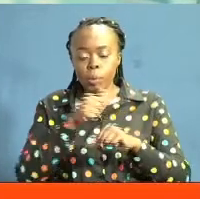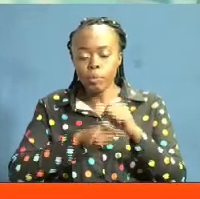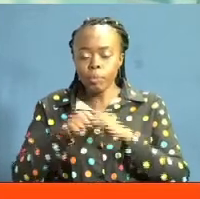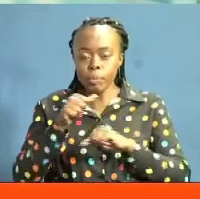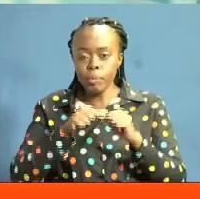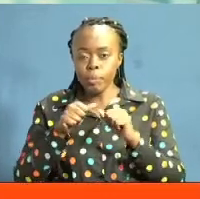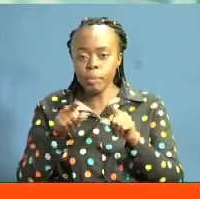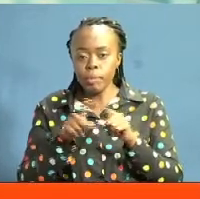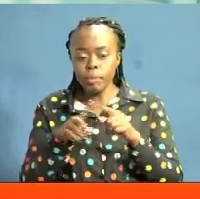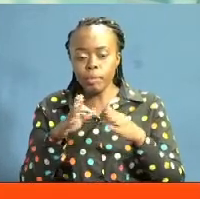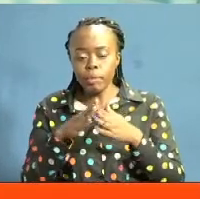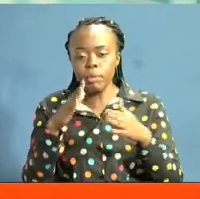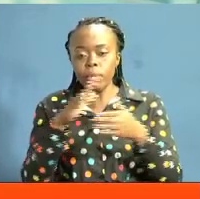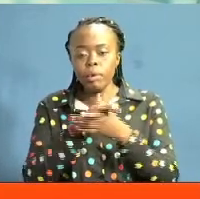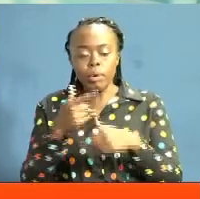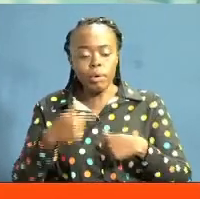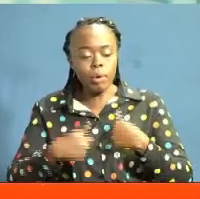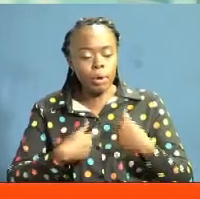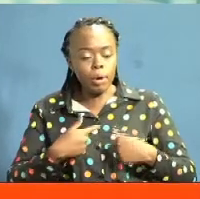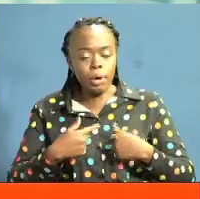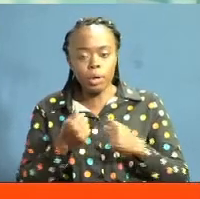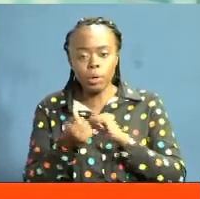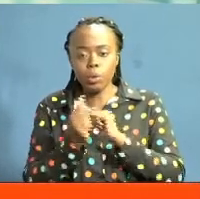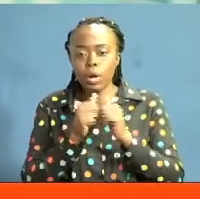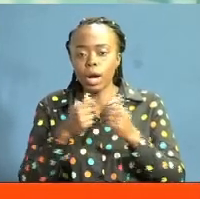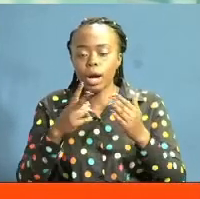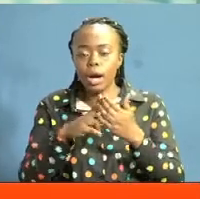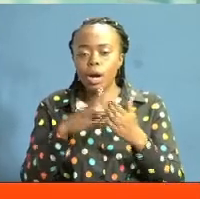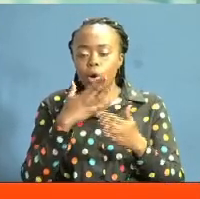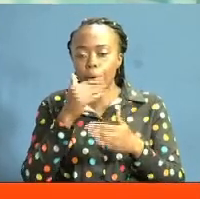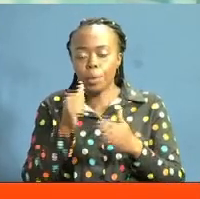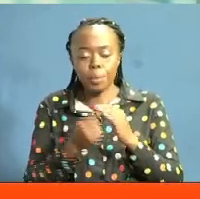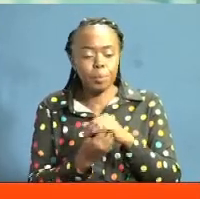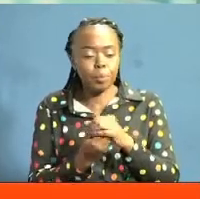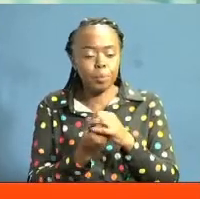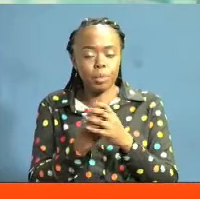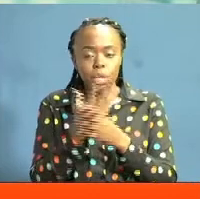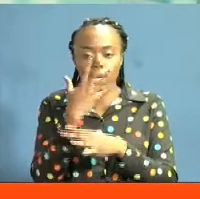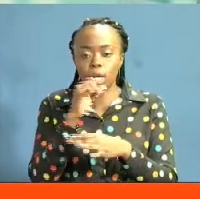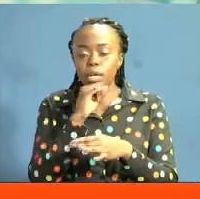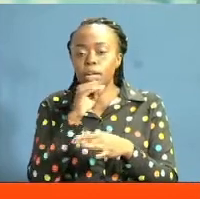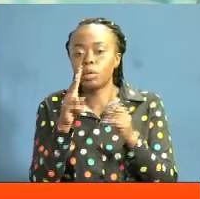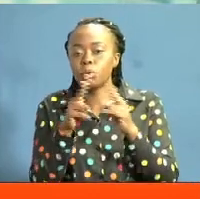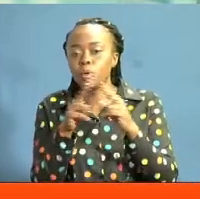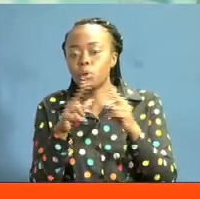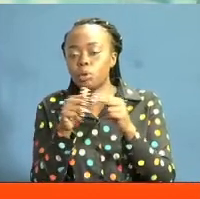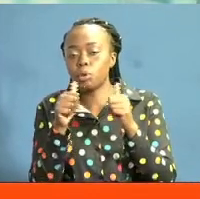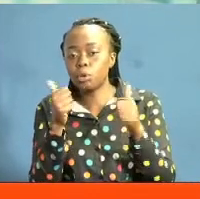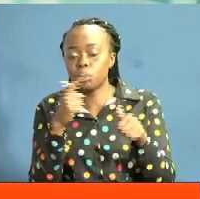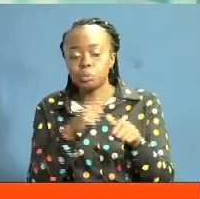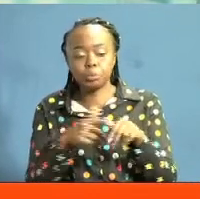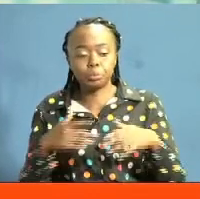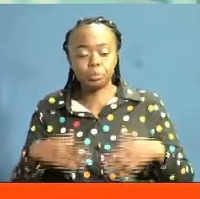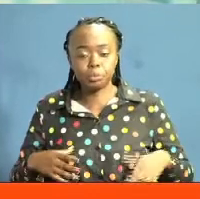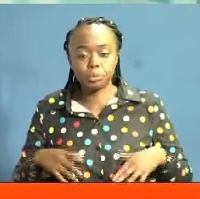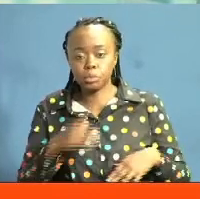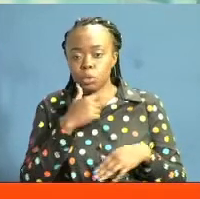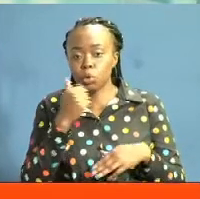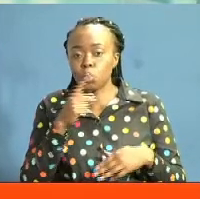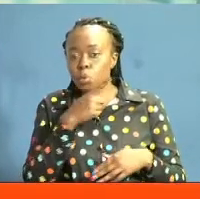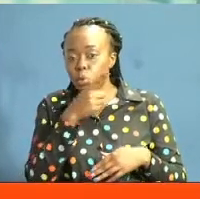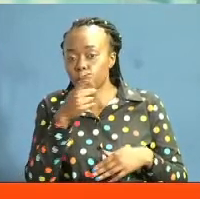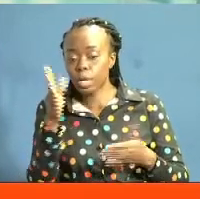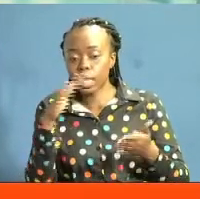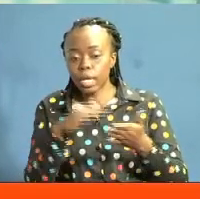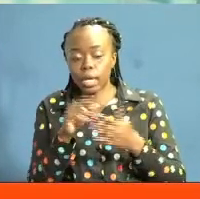about. Lift yourself up with your passion. Grow it so well until those people that rejected you will come and